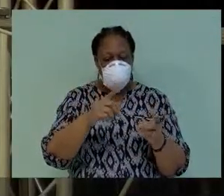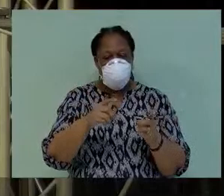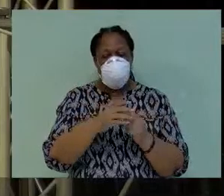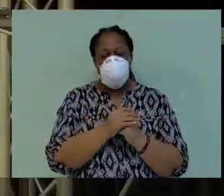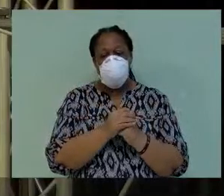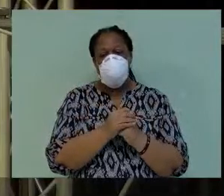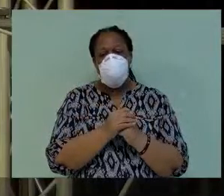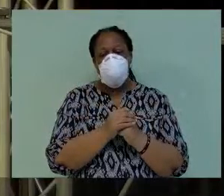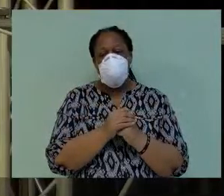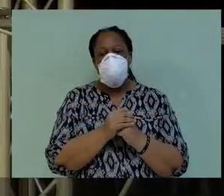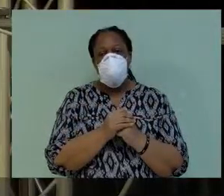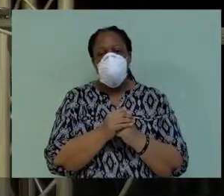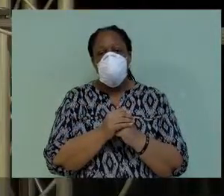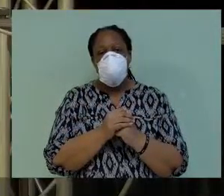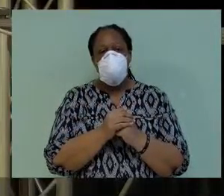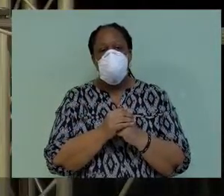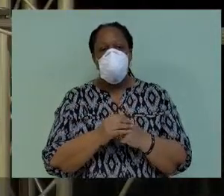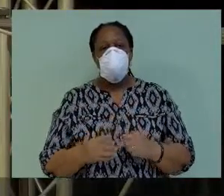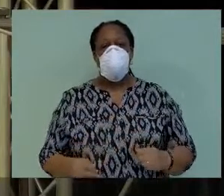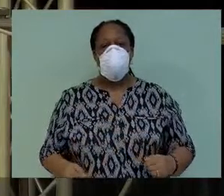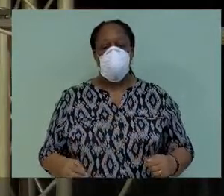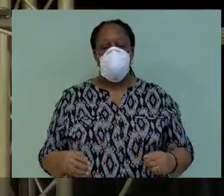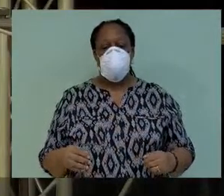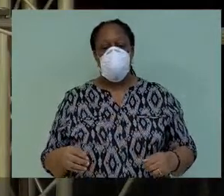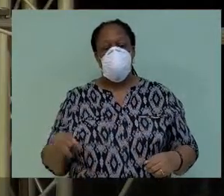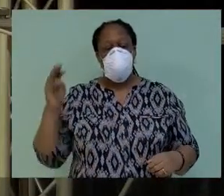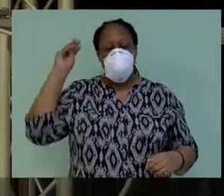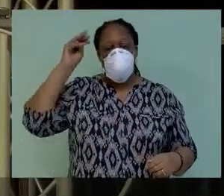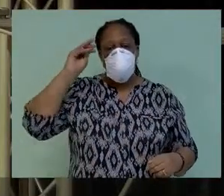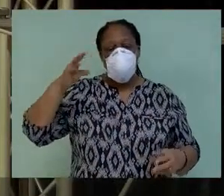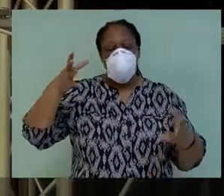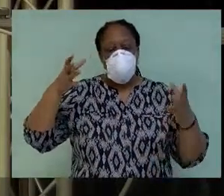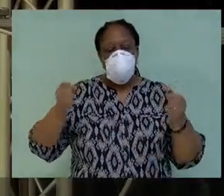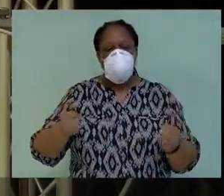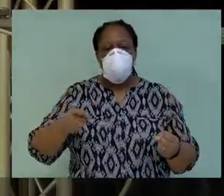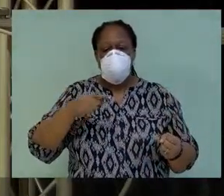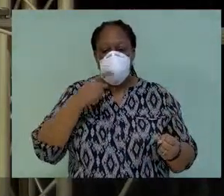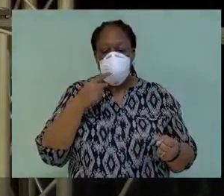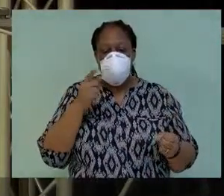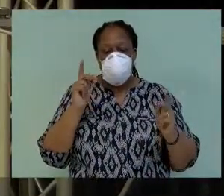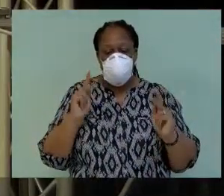COVID-19. The Ministry, of course, would like to recommend,